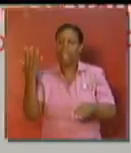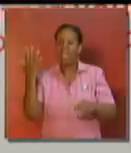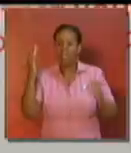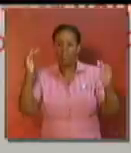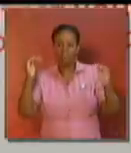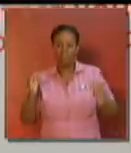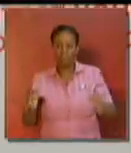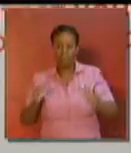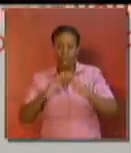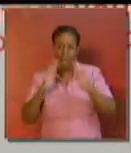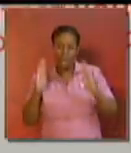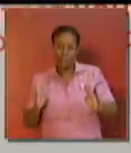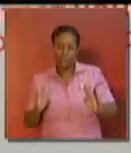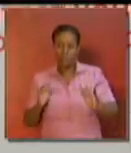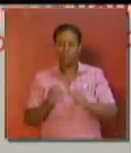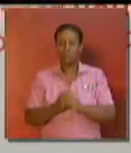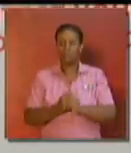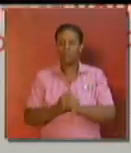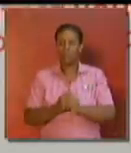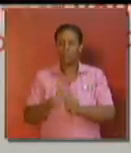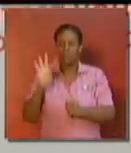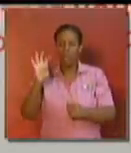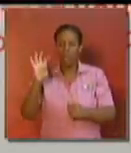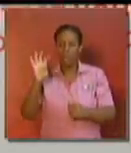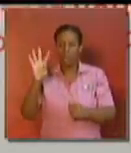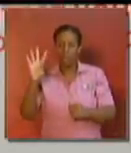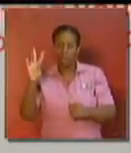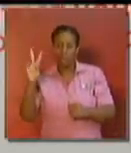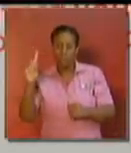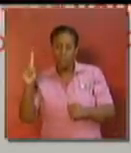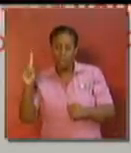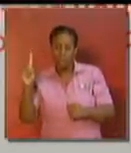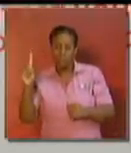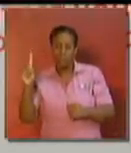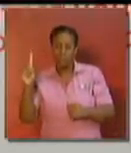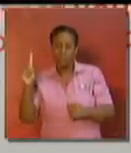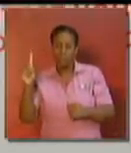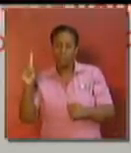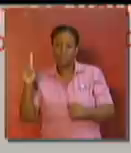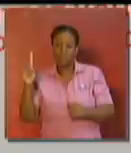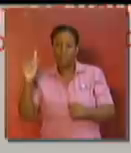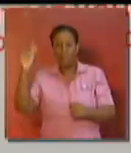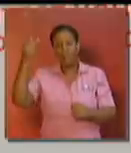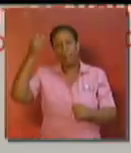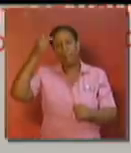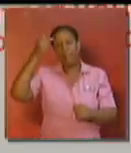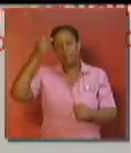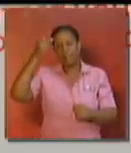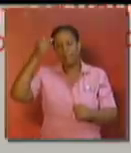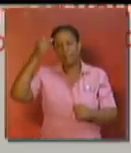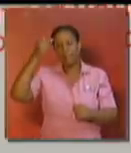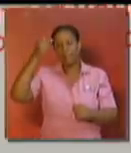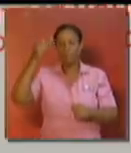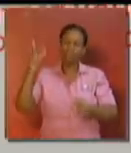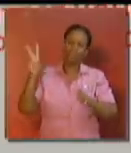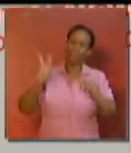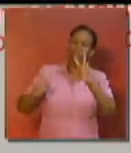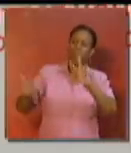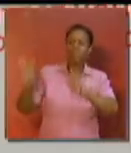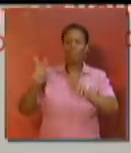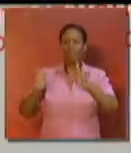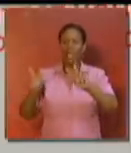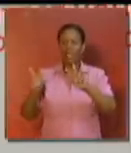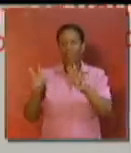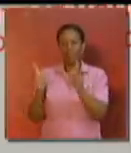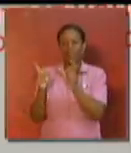facilities. There are 441 individuals currently in state and state-supervised quarantine. Those